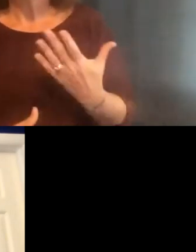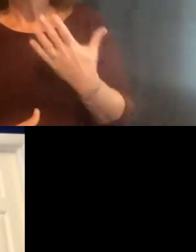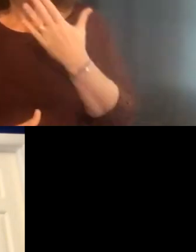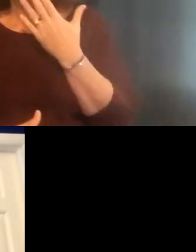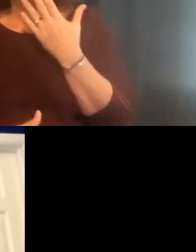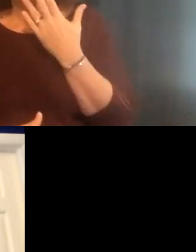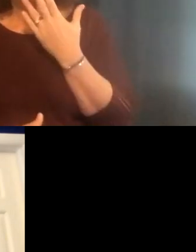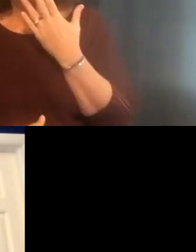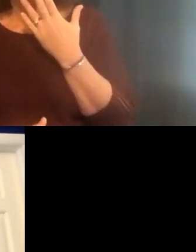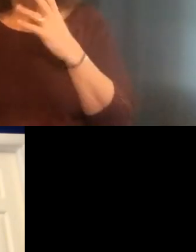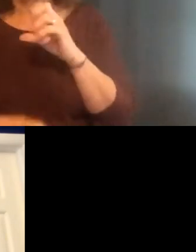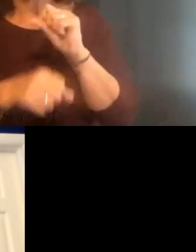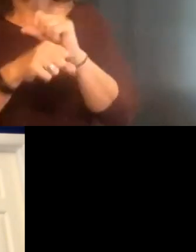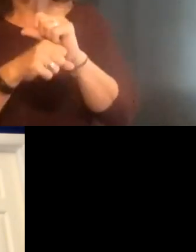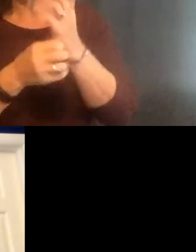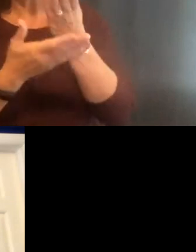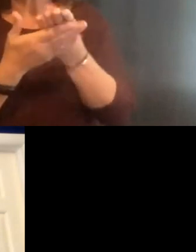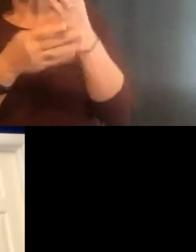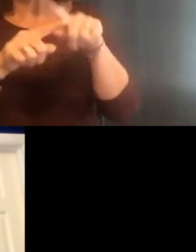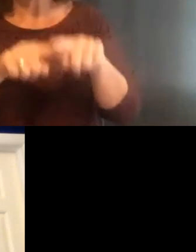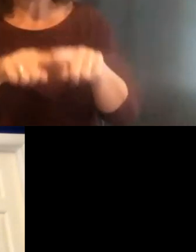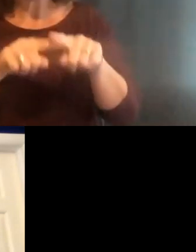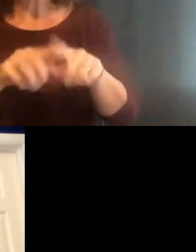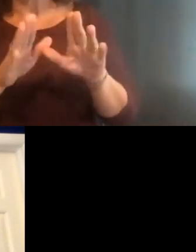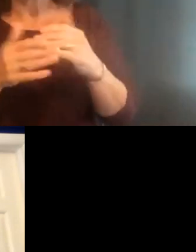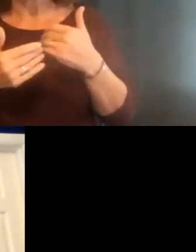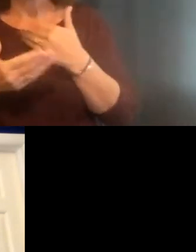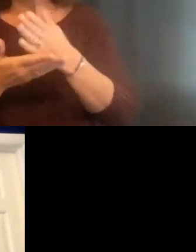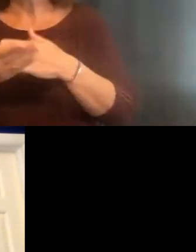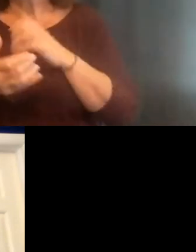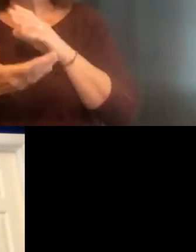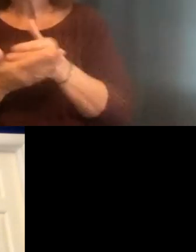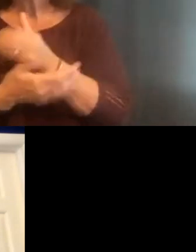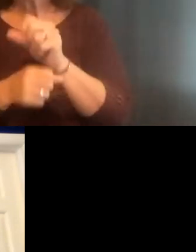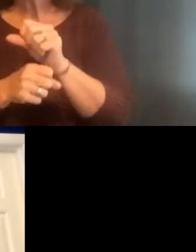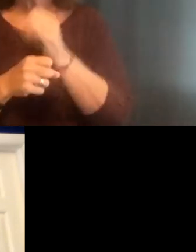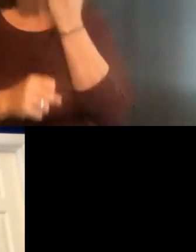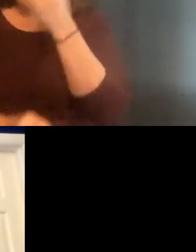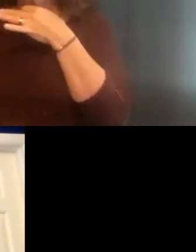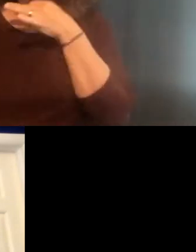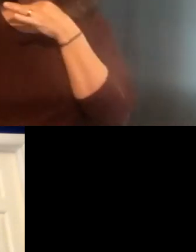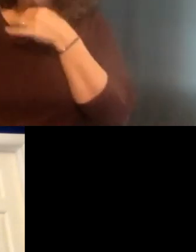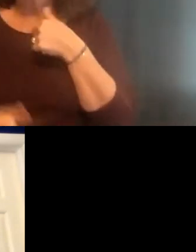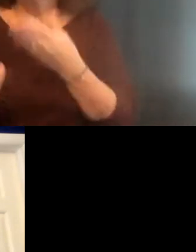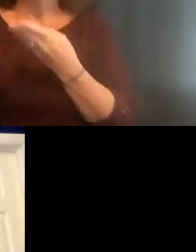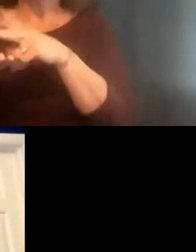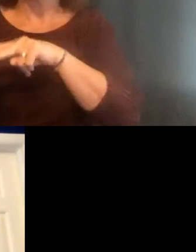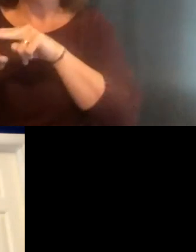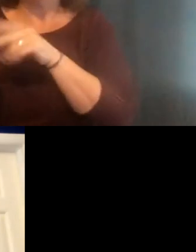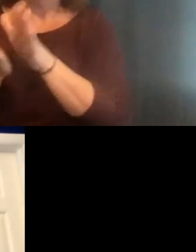working with them in an evidence-based fashion, there is some new work, particularly if you are interested in that, I would suggest reading some of the books